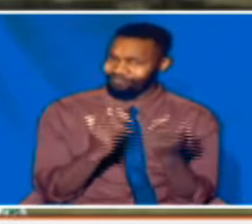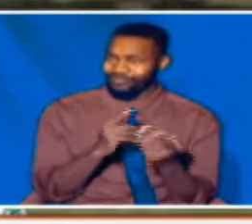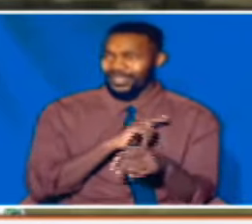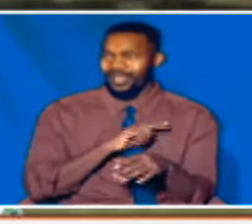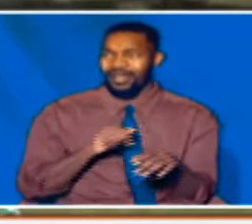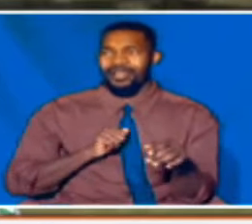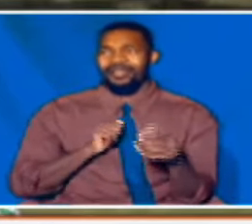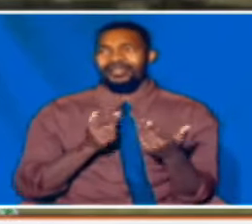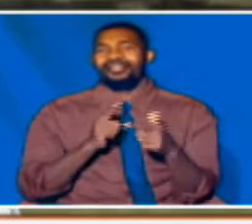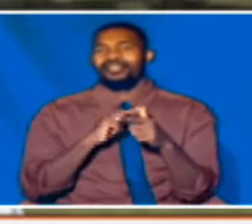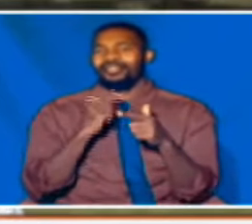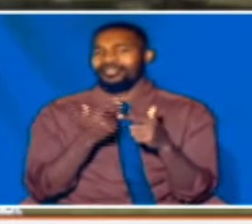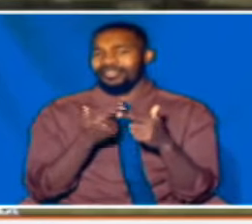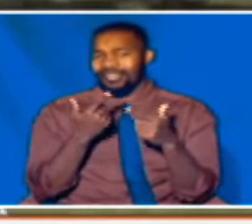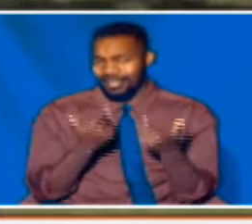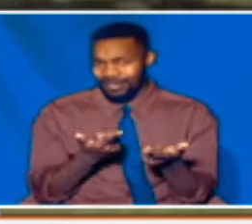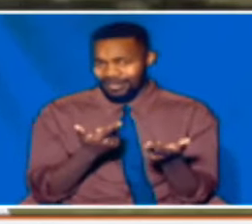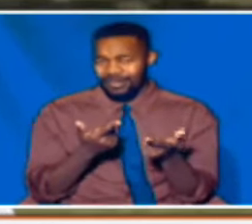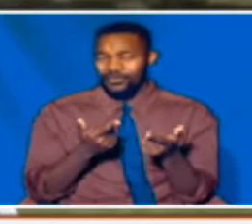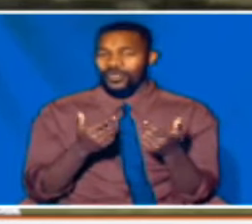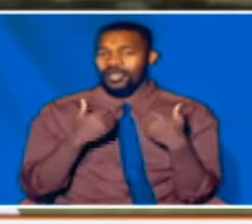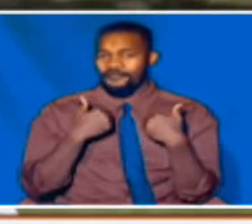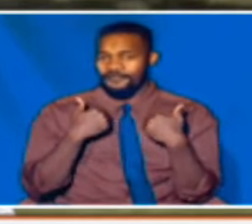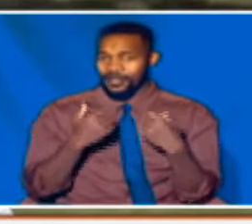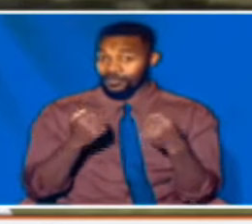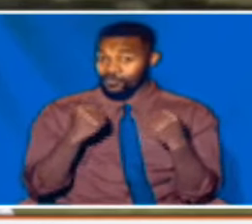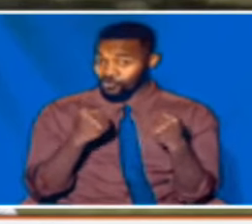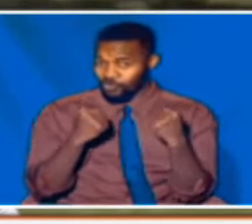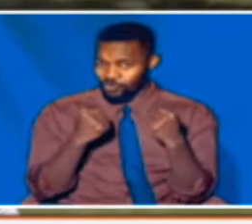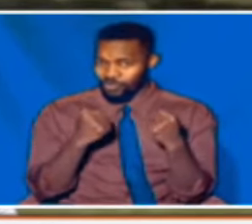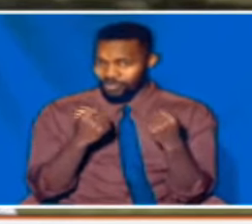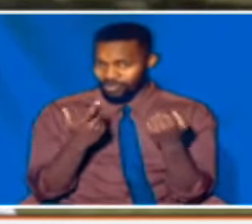so that it will give us the courage and the psych to